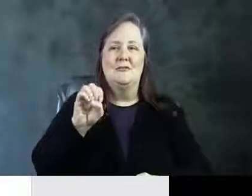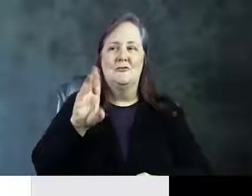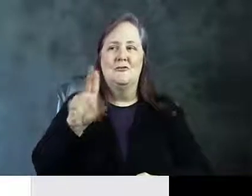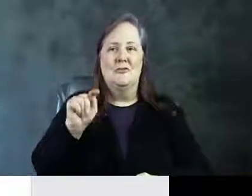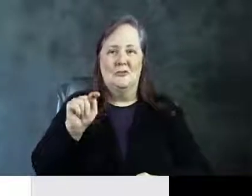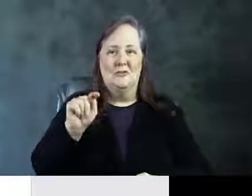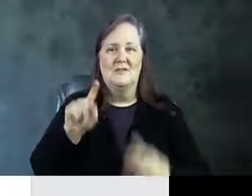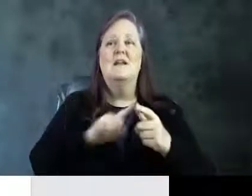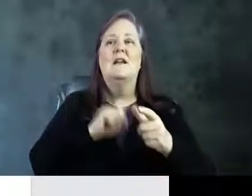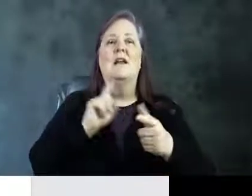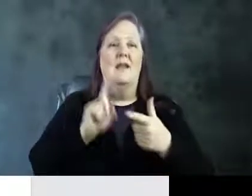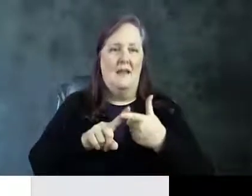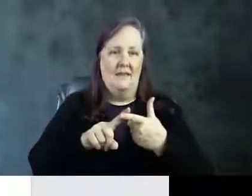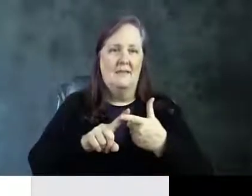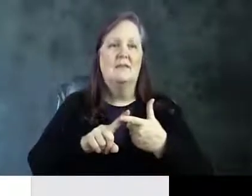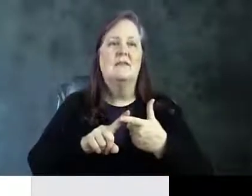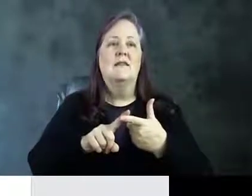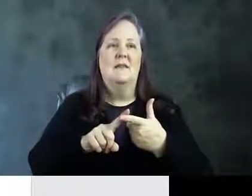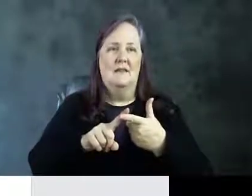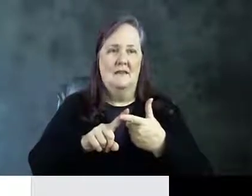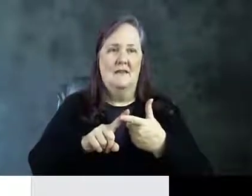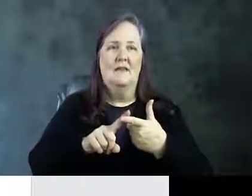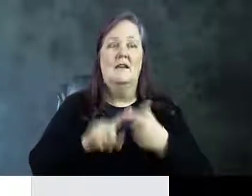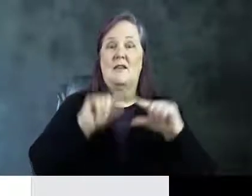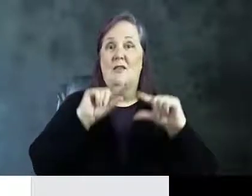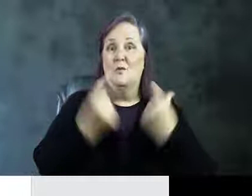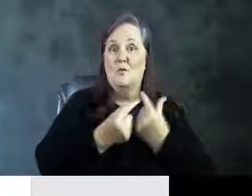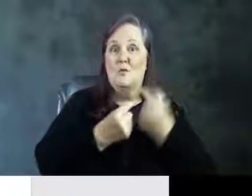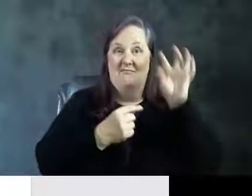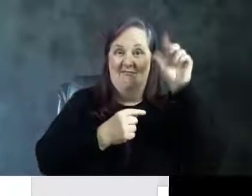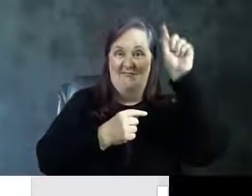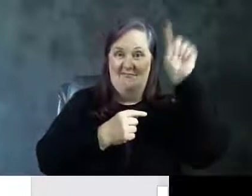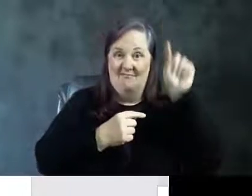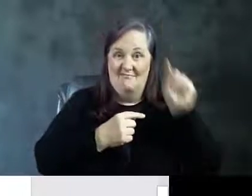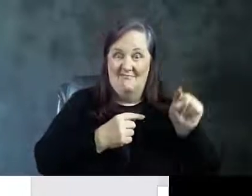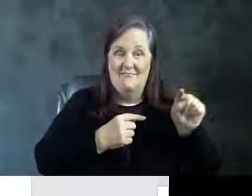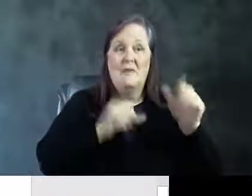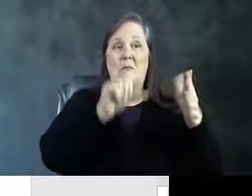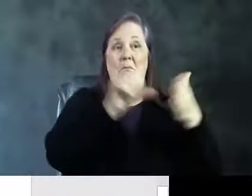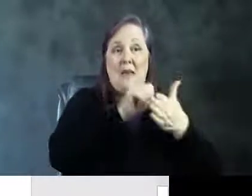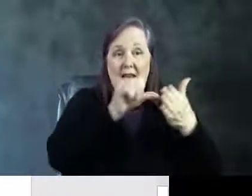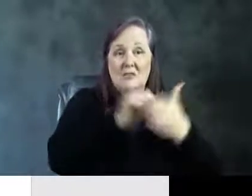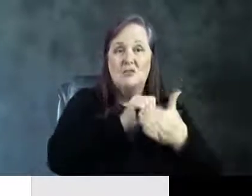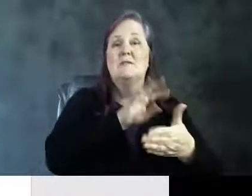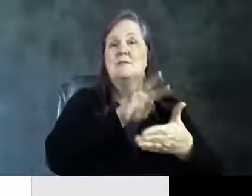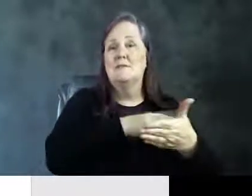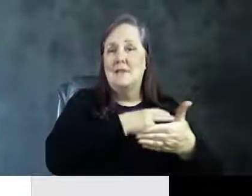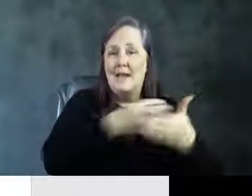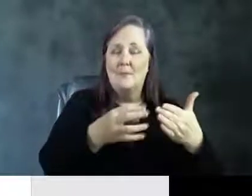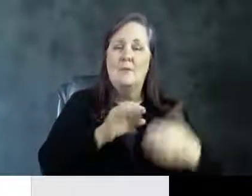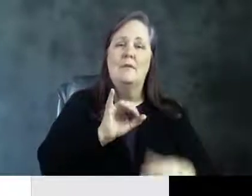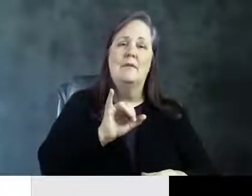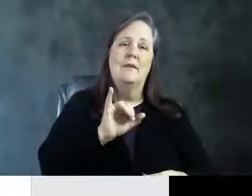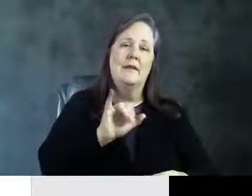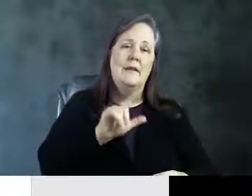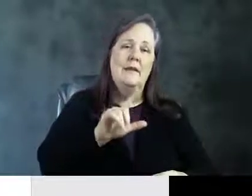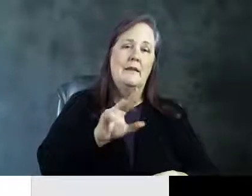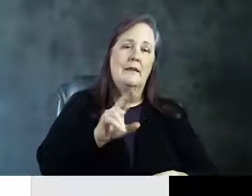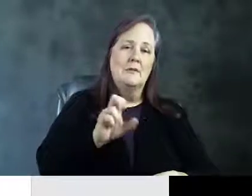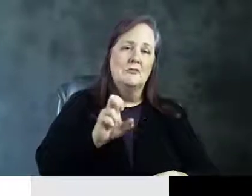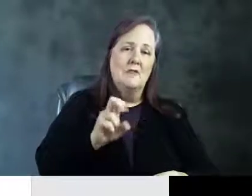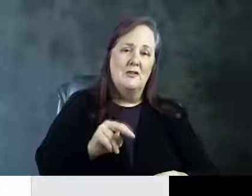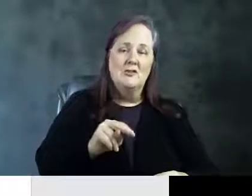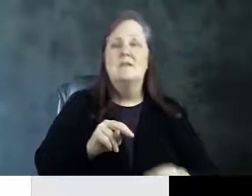And then there's the groups here. It says Pages, Tables, Illustrations. I'm going to go and click on the one that